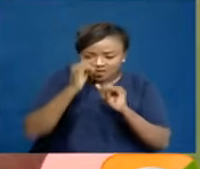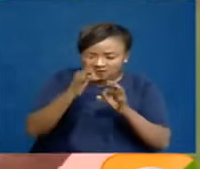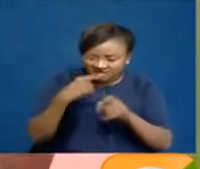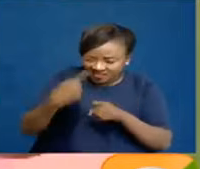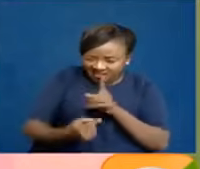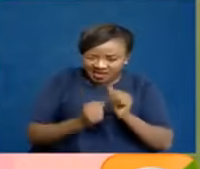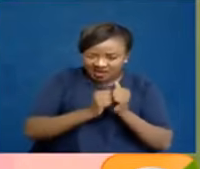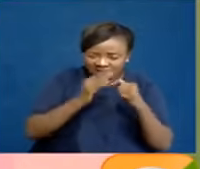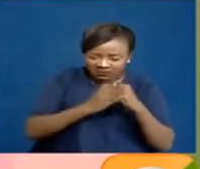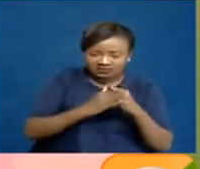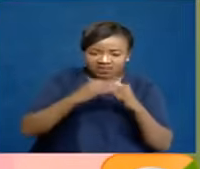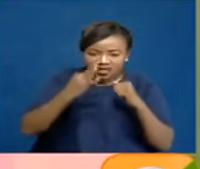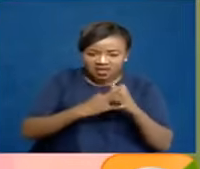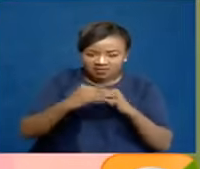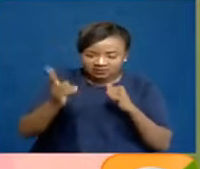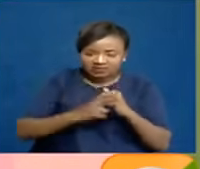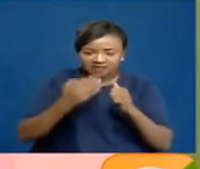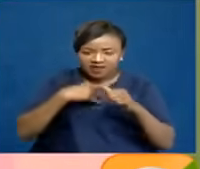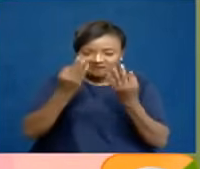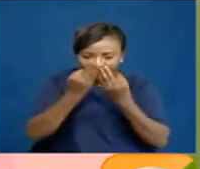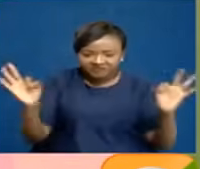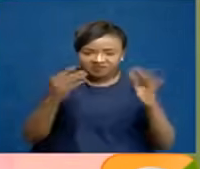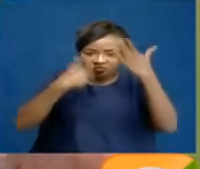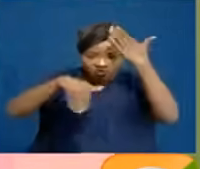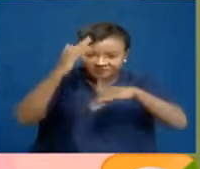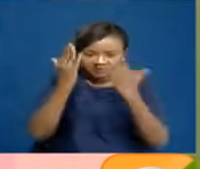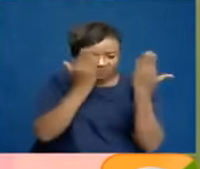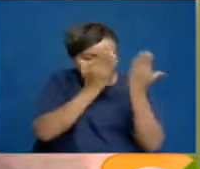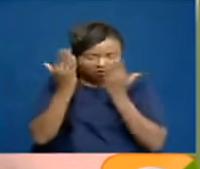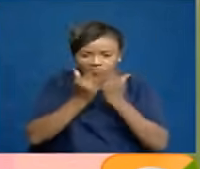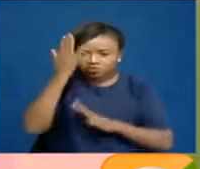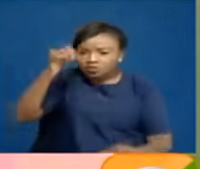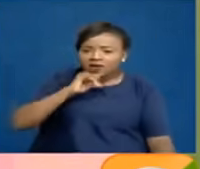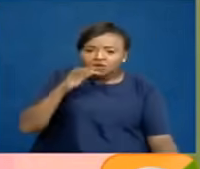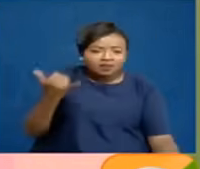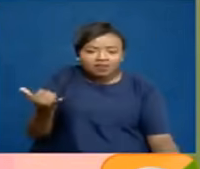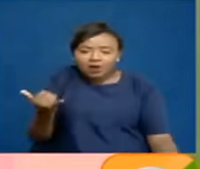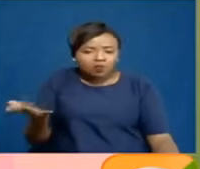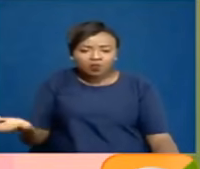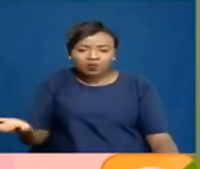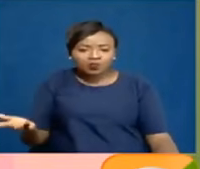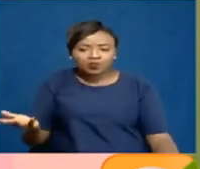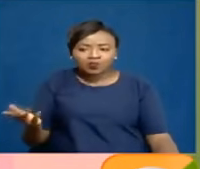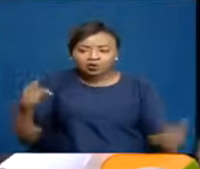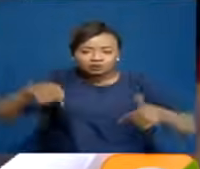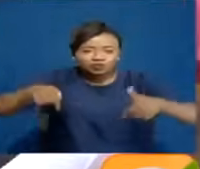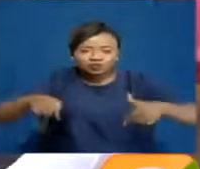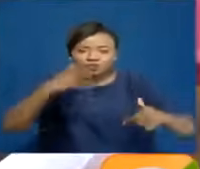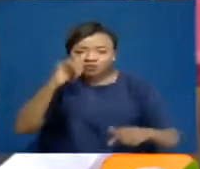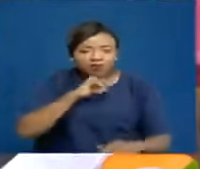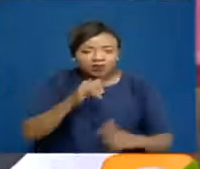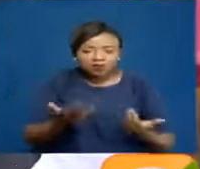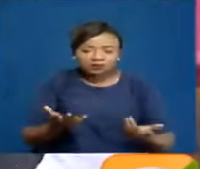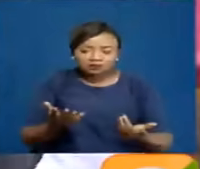was free university education, why can't we get free university education today? The